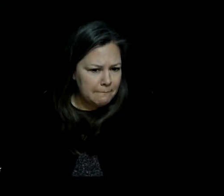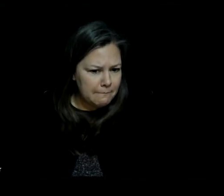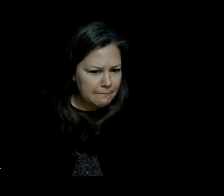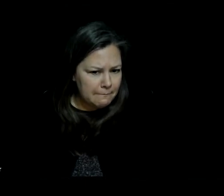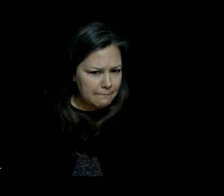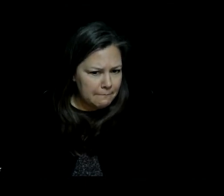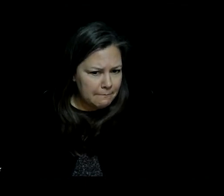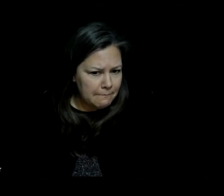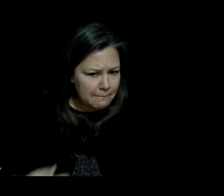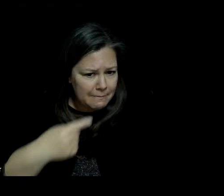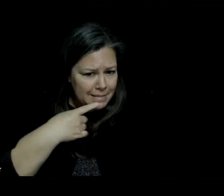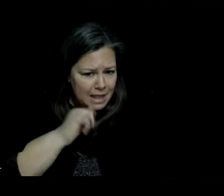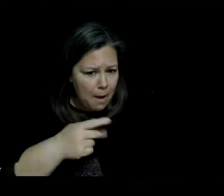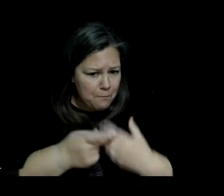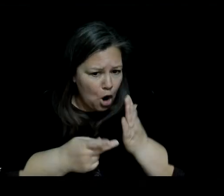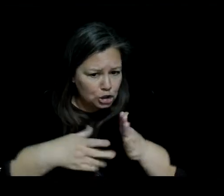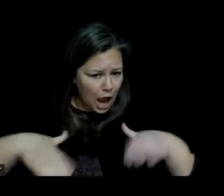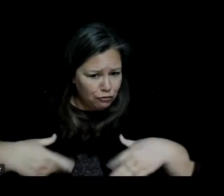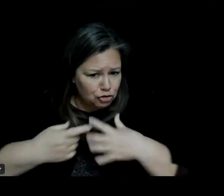all. Correct. Okay, okay.